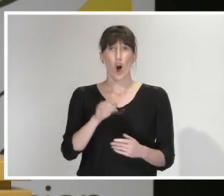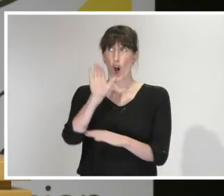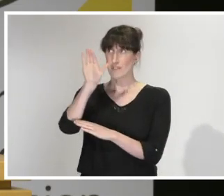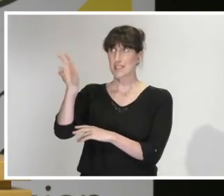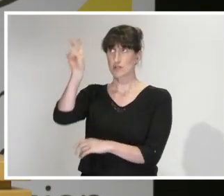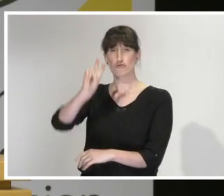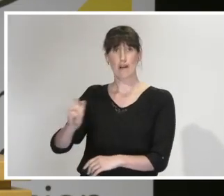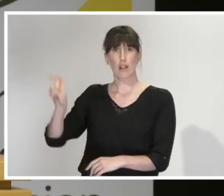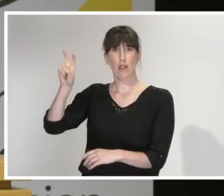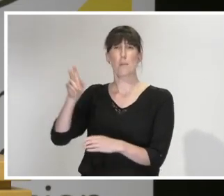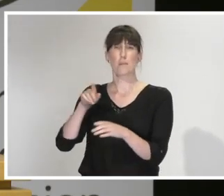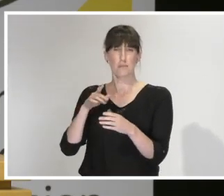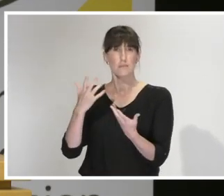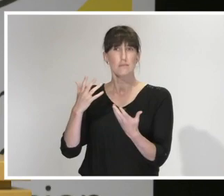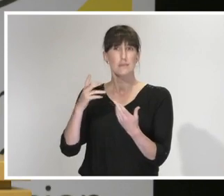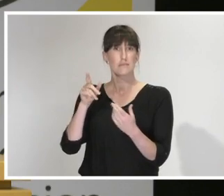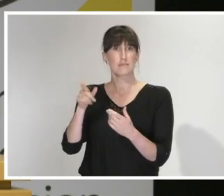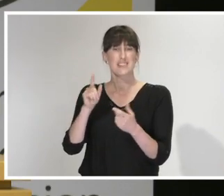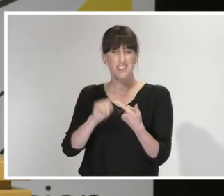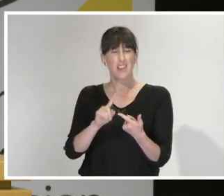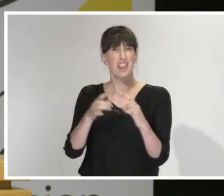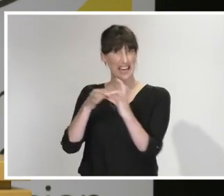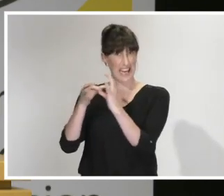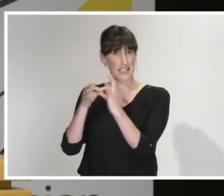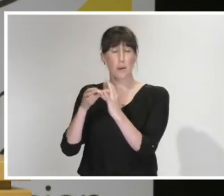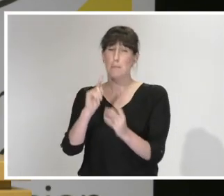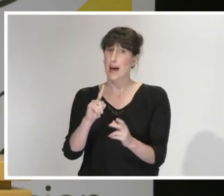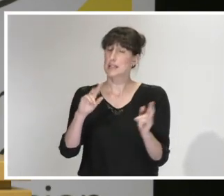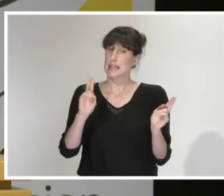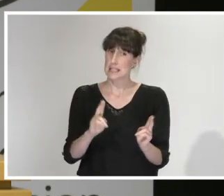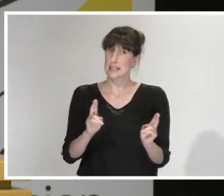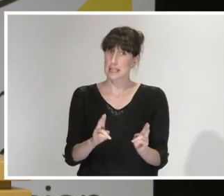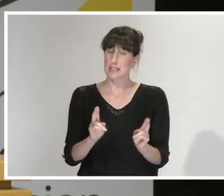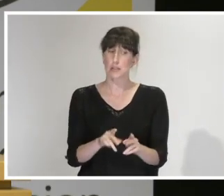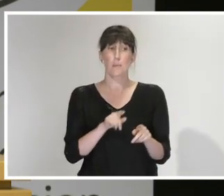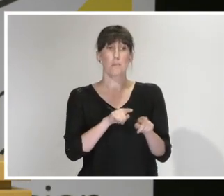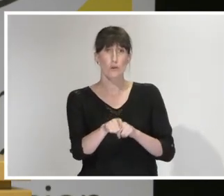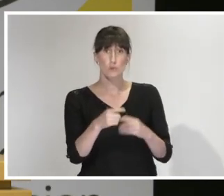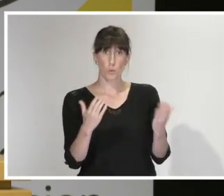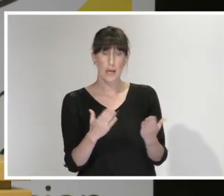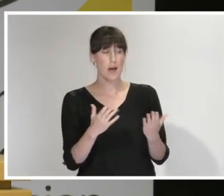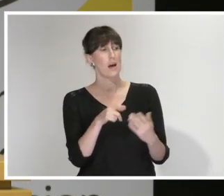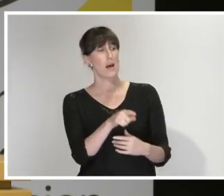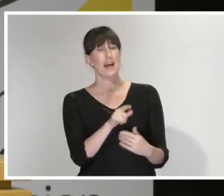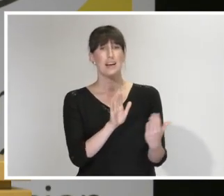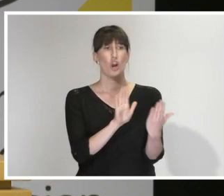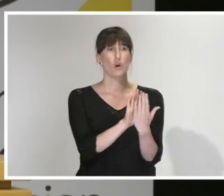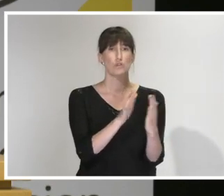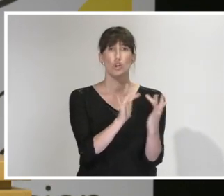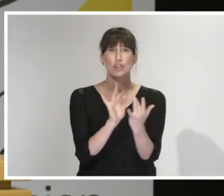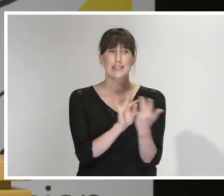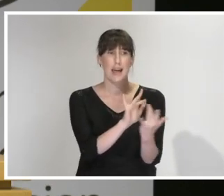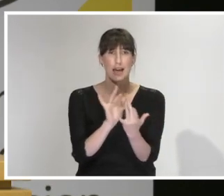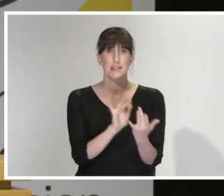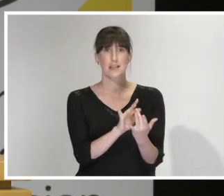a proportion. It is 41%, as well as links to confirmed cases in New Zealand at 43% and community transmission